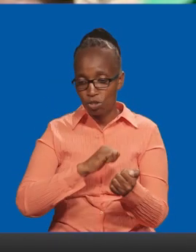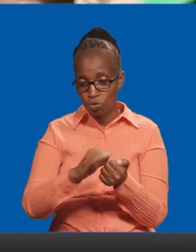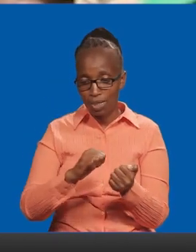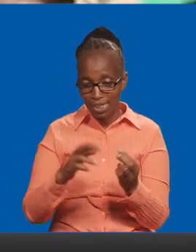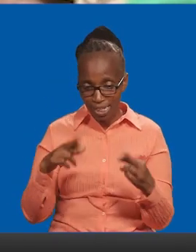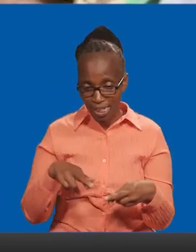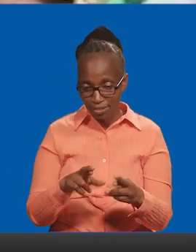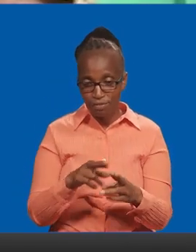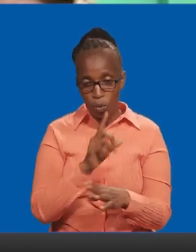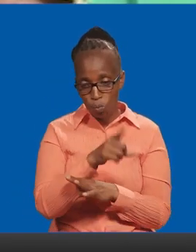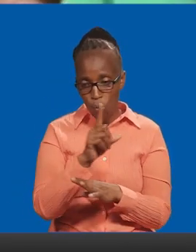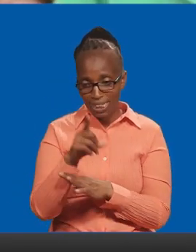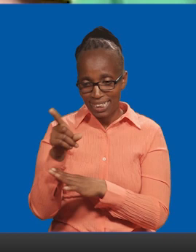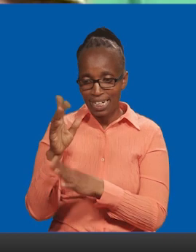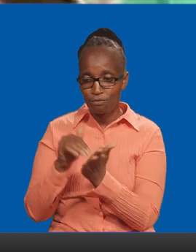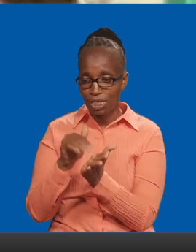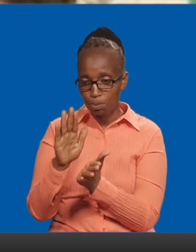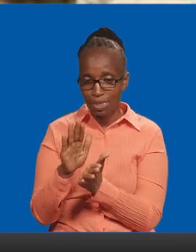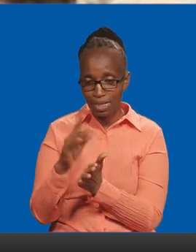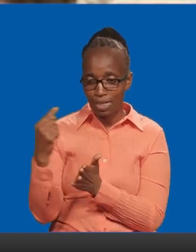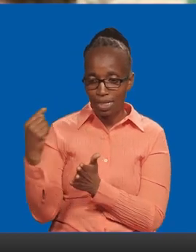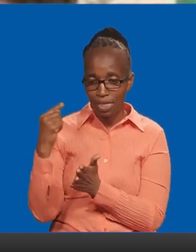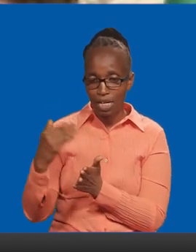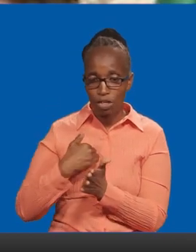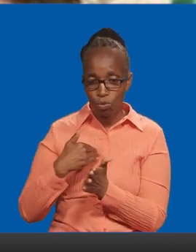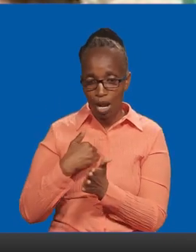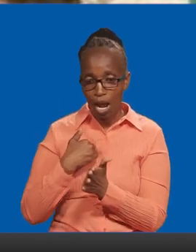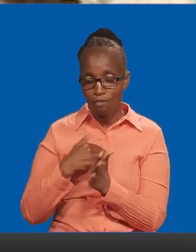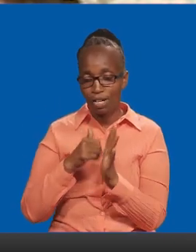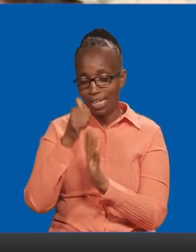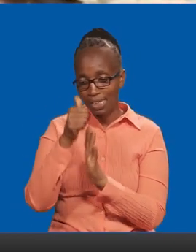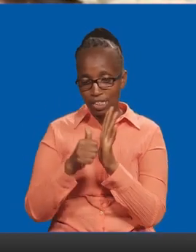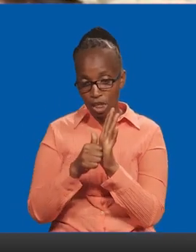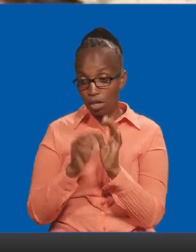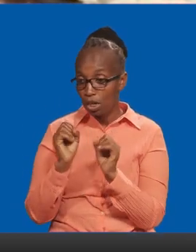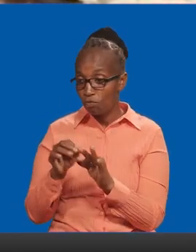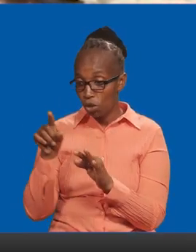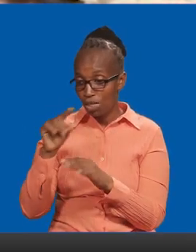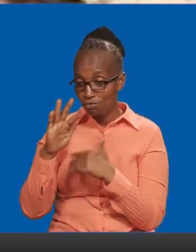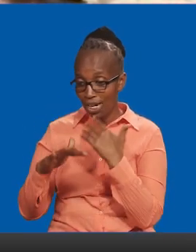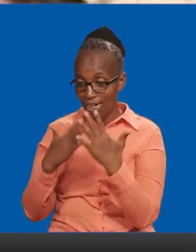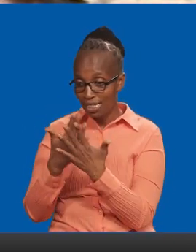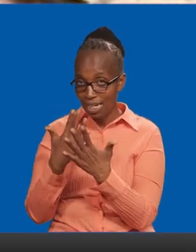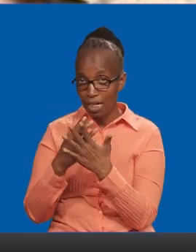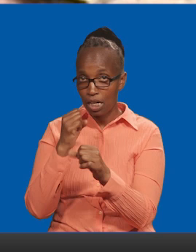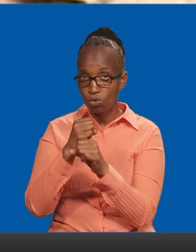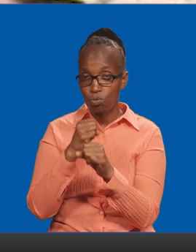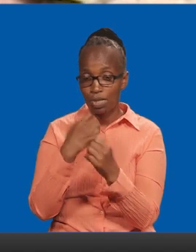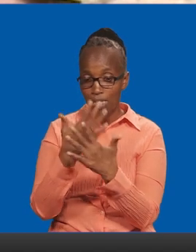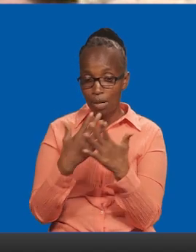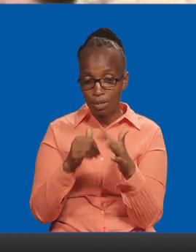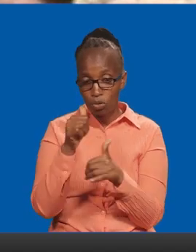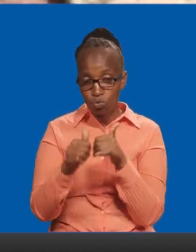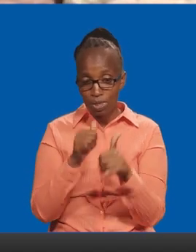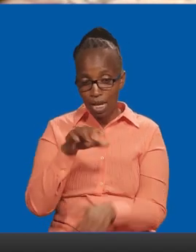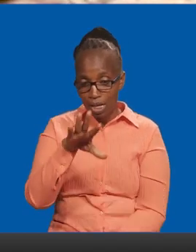kuharibu mitaro anaonywa. Jana tulikuwa na mswada wa enforcement, na huu mswada mtu